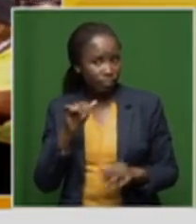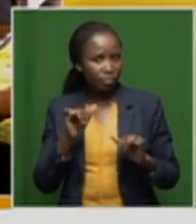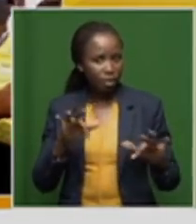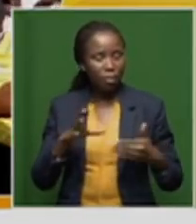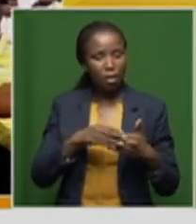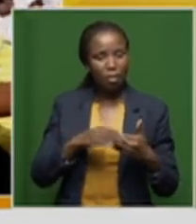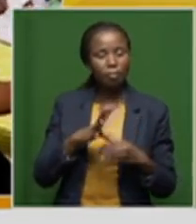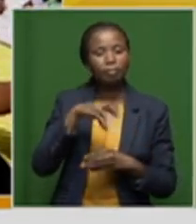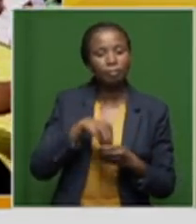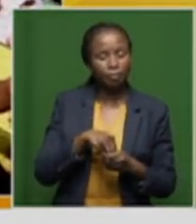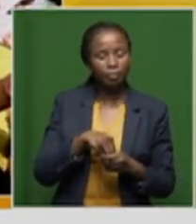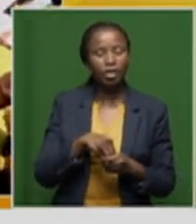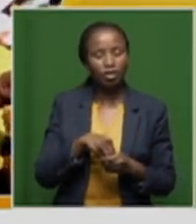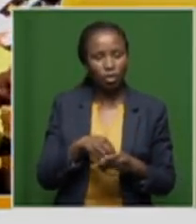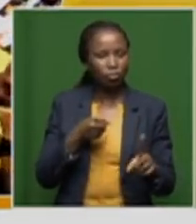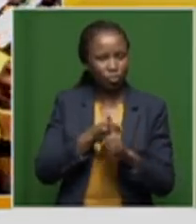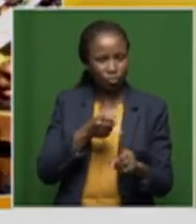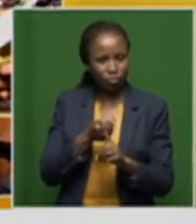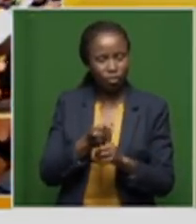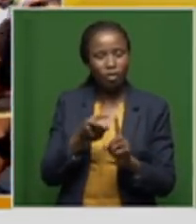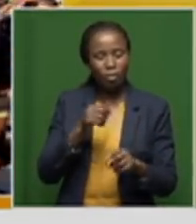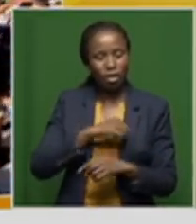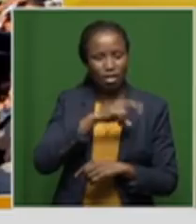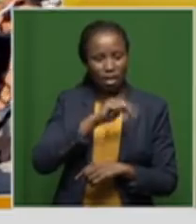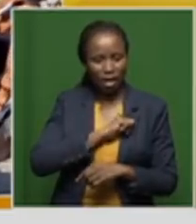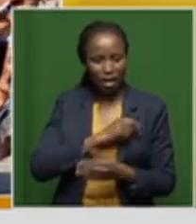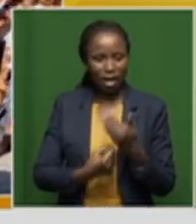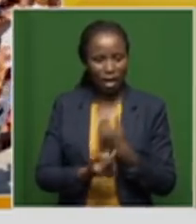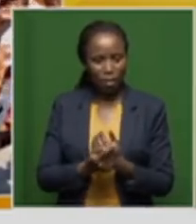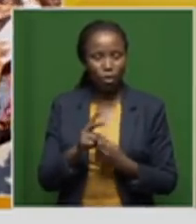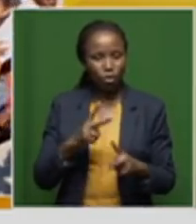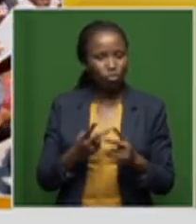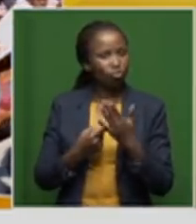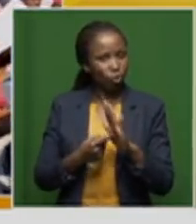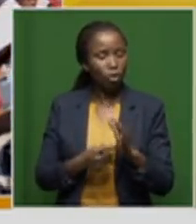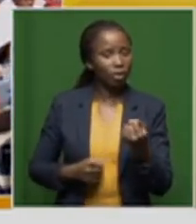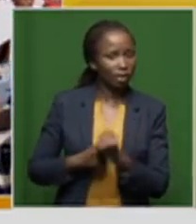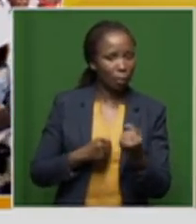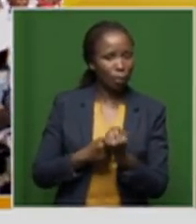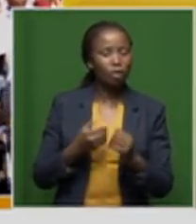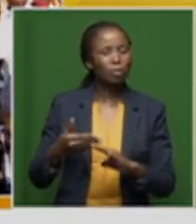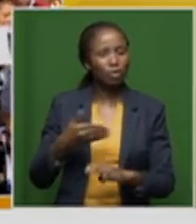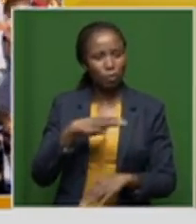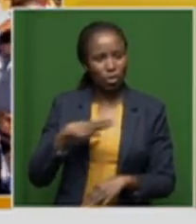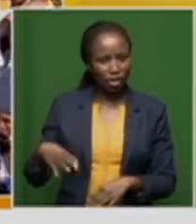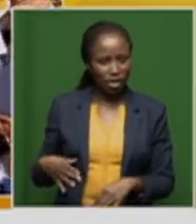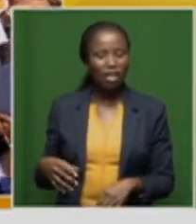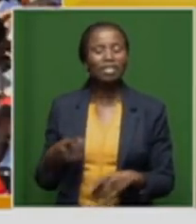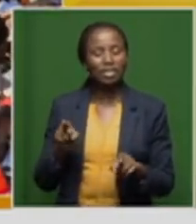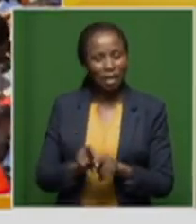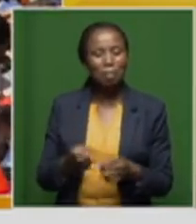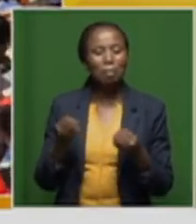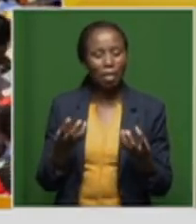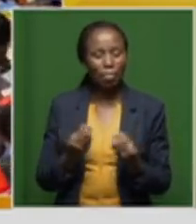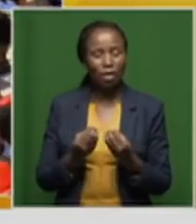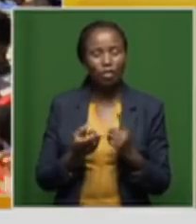Umkhonto Wesizwe military veterans here in the province of KwaZulu-Natal coming up and showing their support for the former president. In fact, a lot of these members